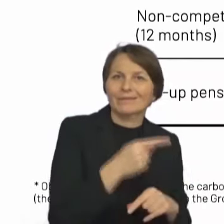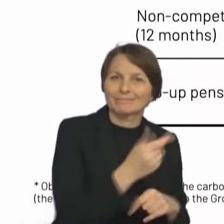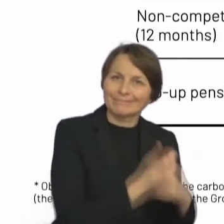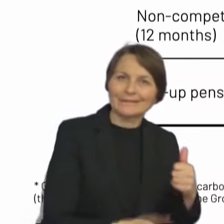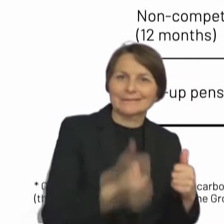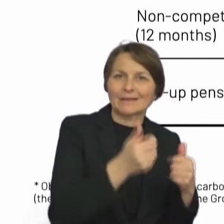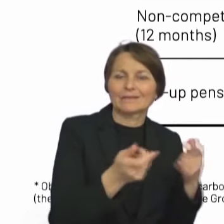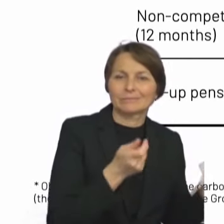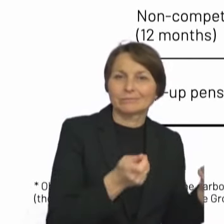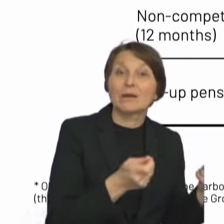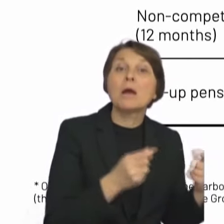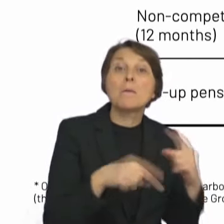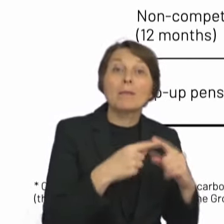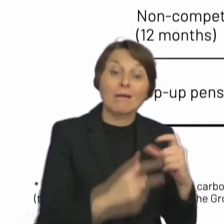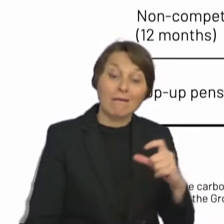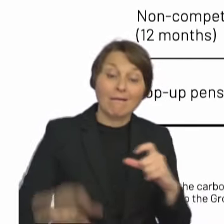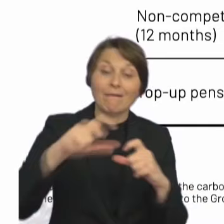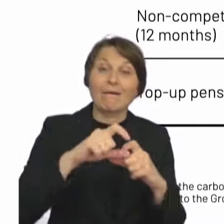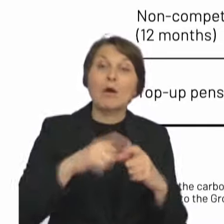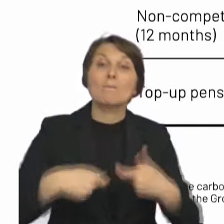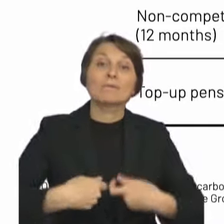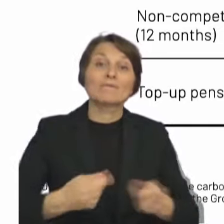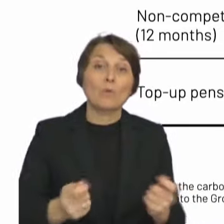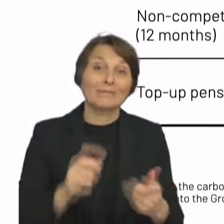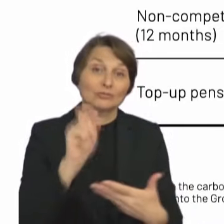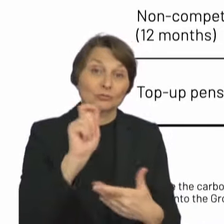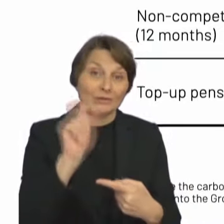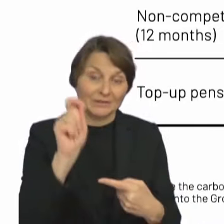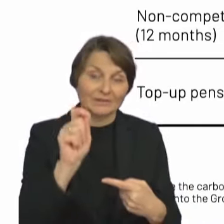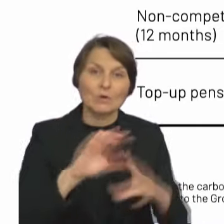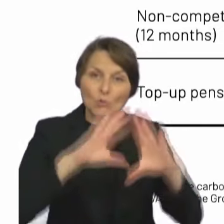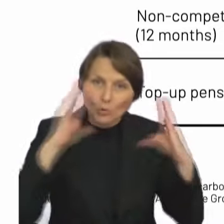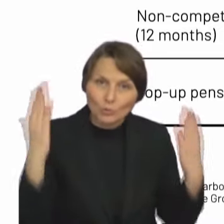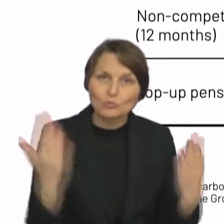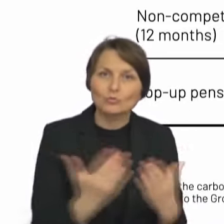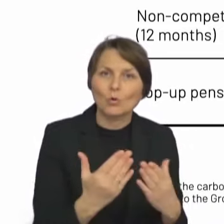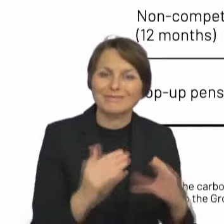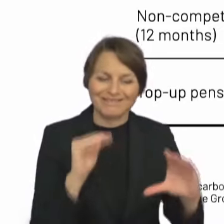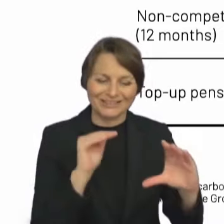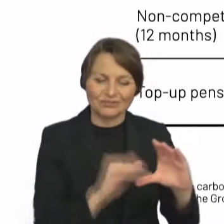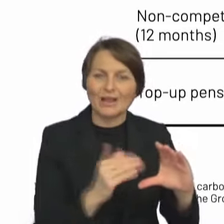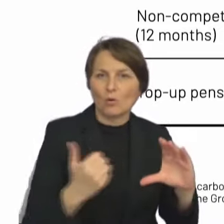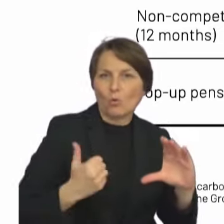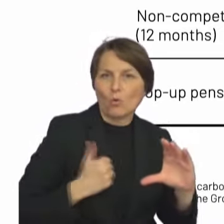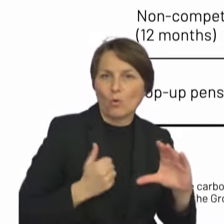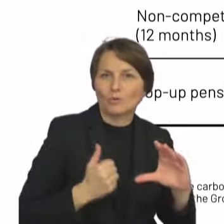additional performance criterion, which is the total shareholder return. And long-term compensation policy for